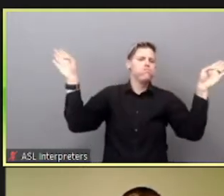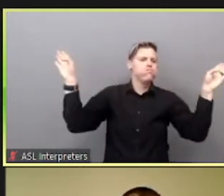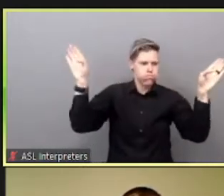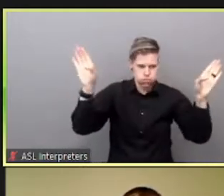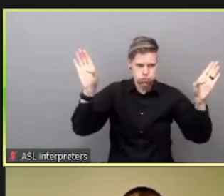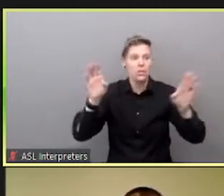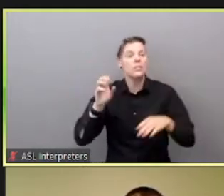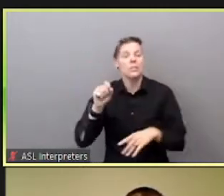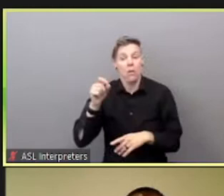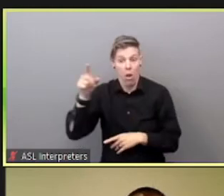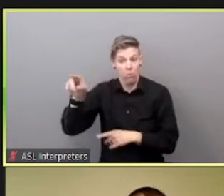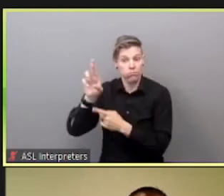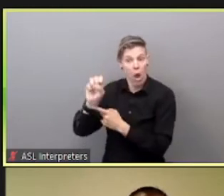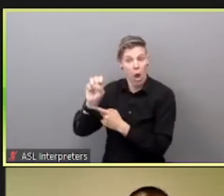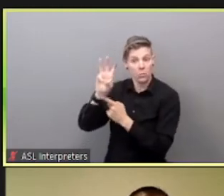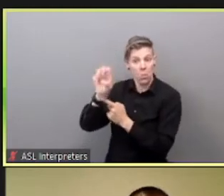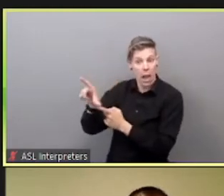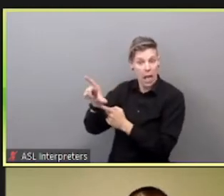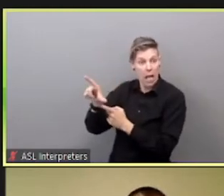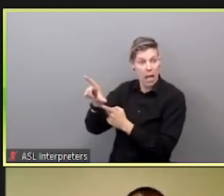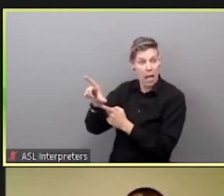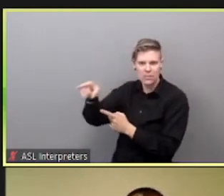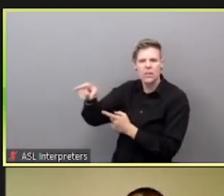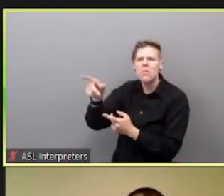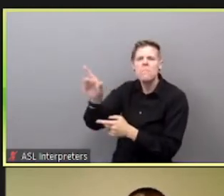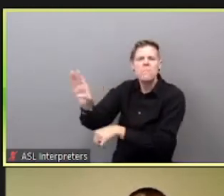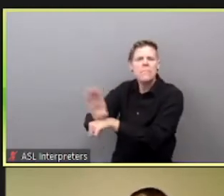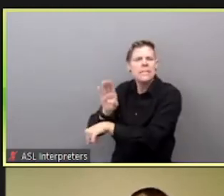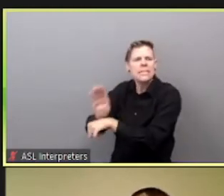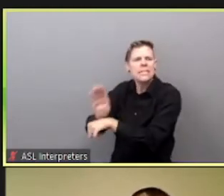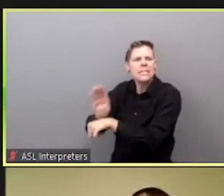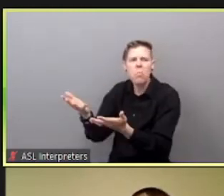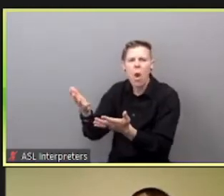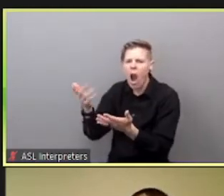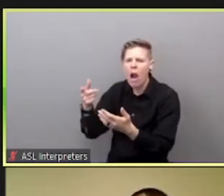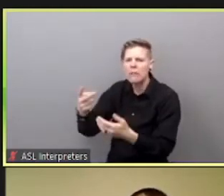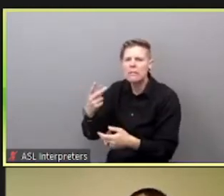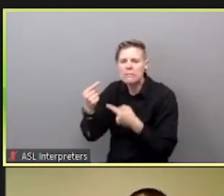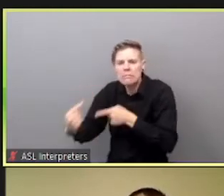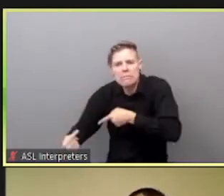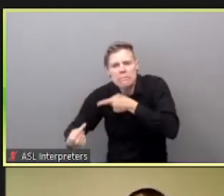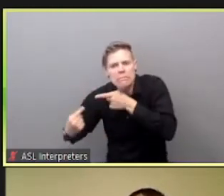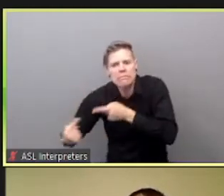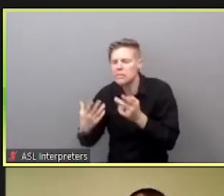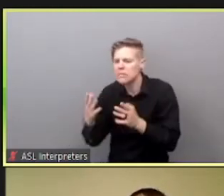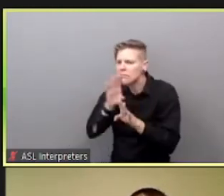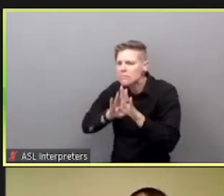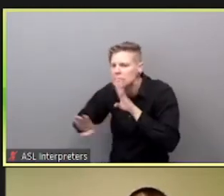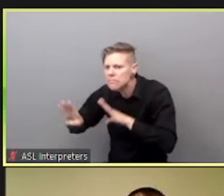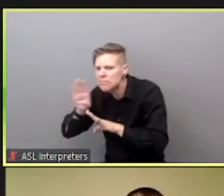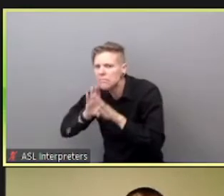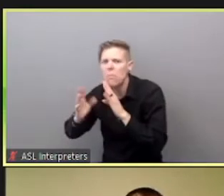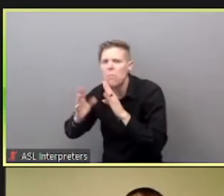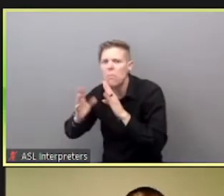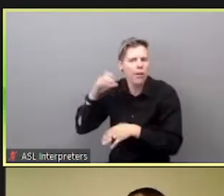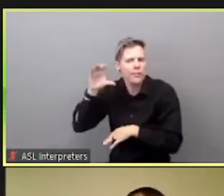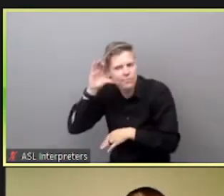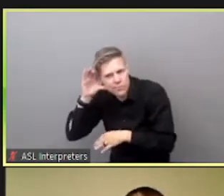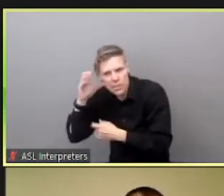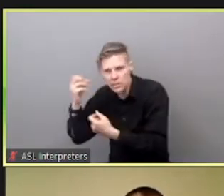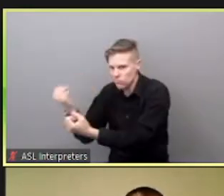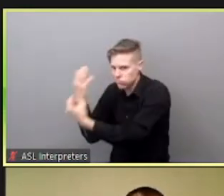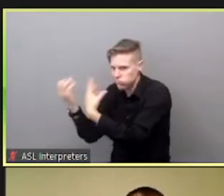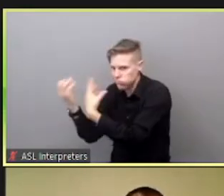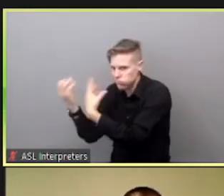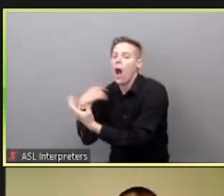challenges have been. And prior to that discussion, we'll do some marketing so that we can better understand, right, what the workforce pool